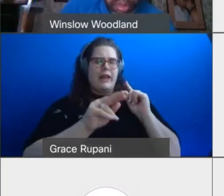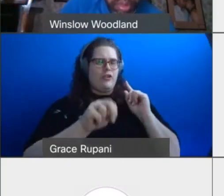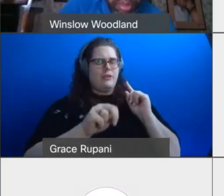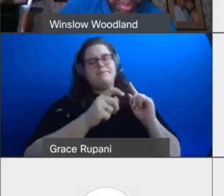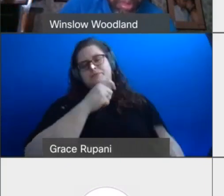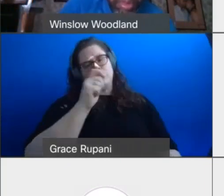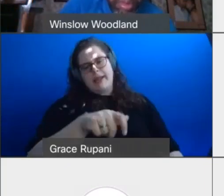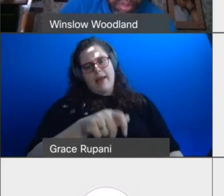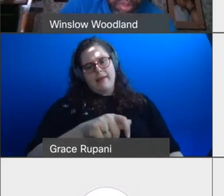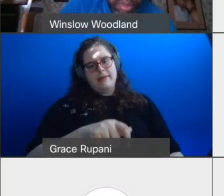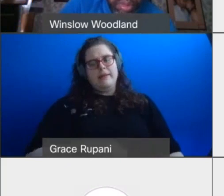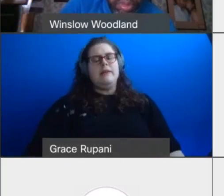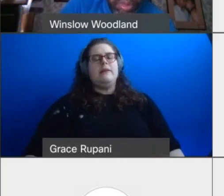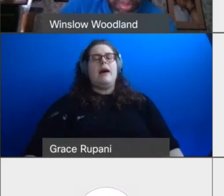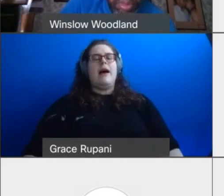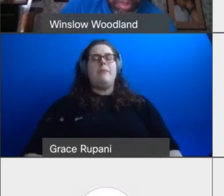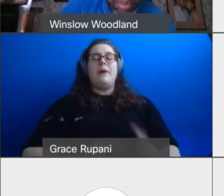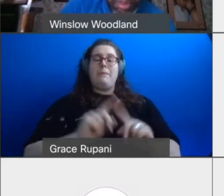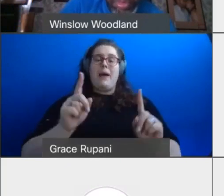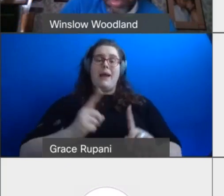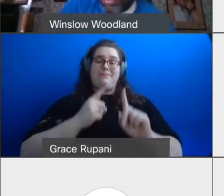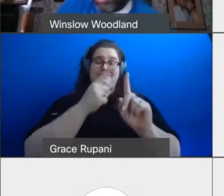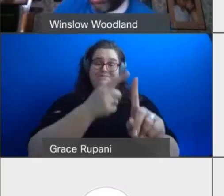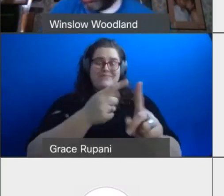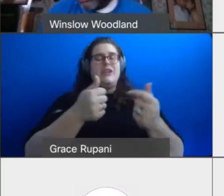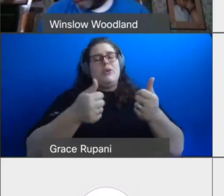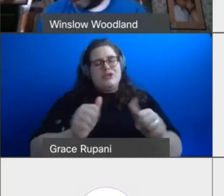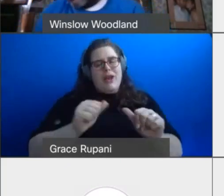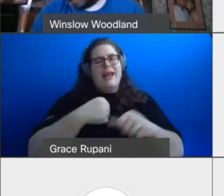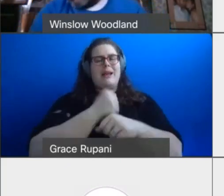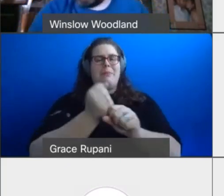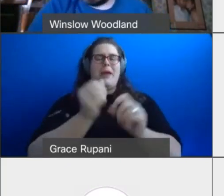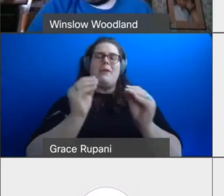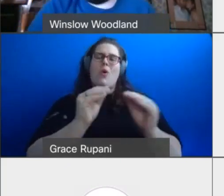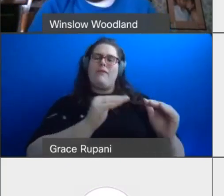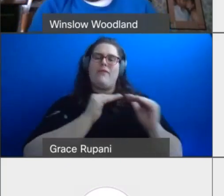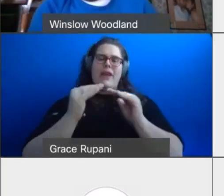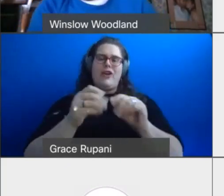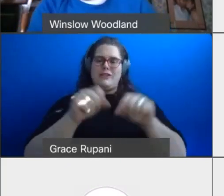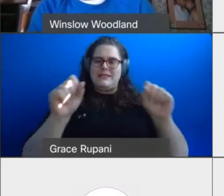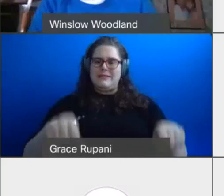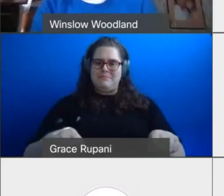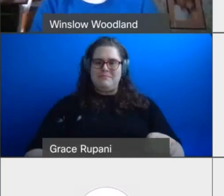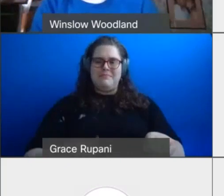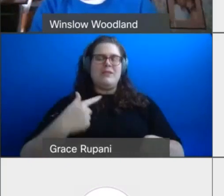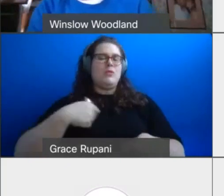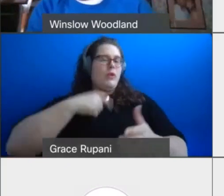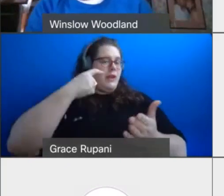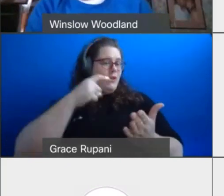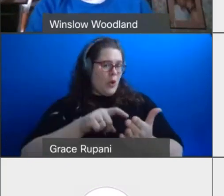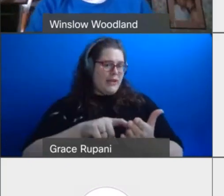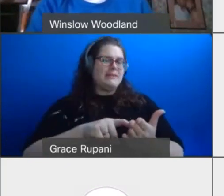was is to make it a more equitable system. What we noticed is that in the rollout